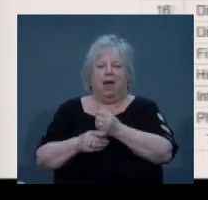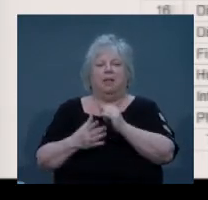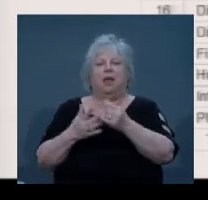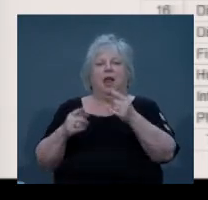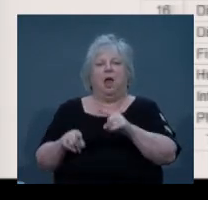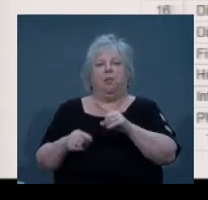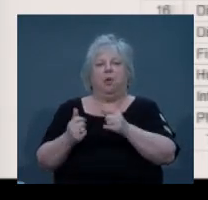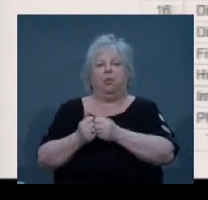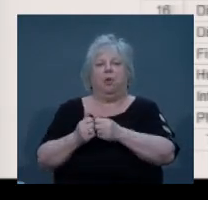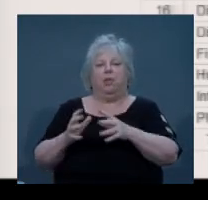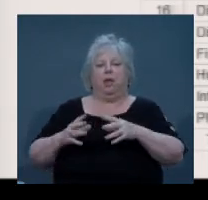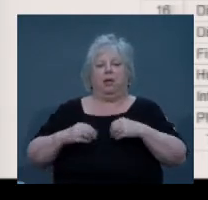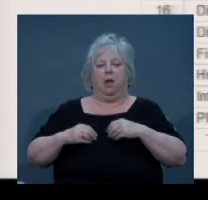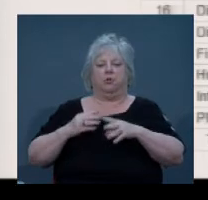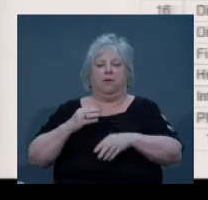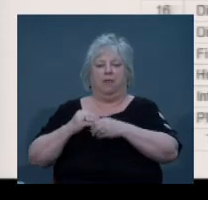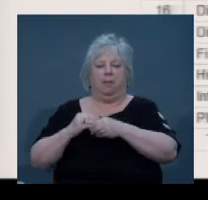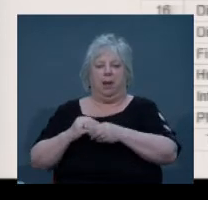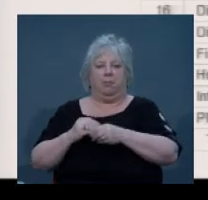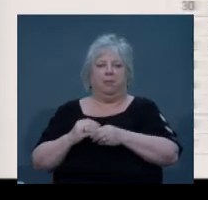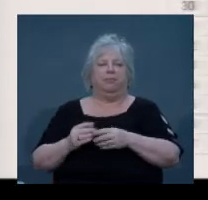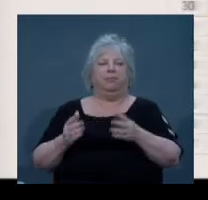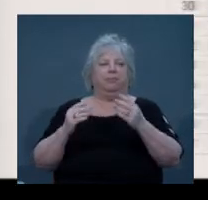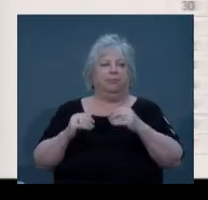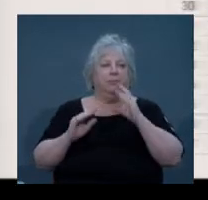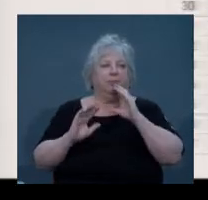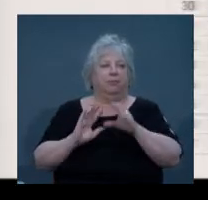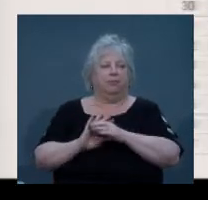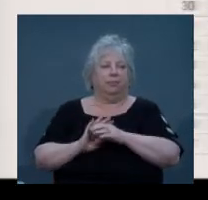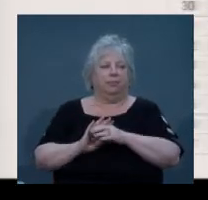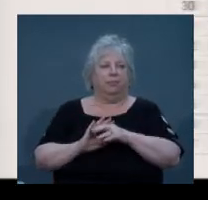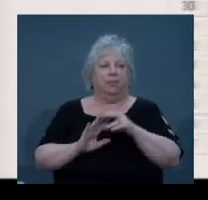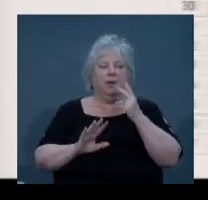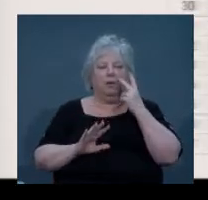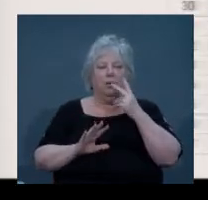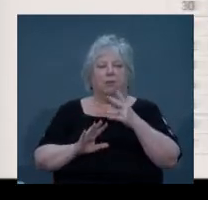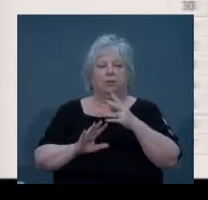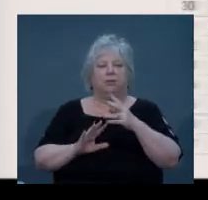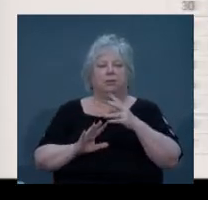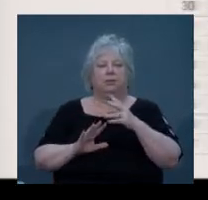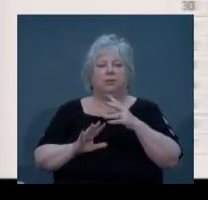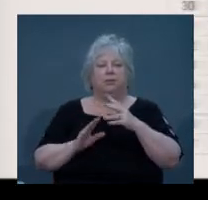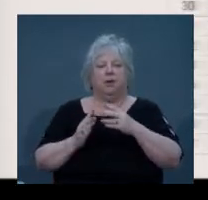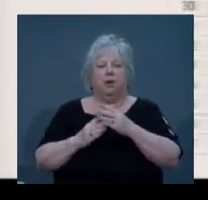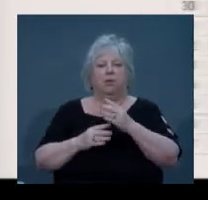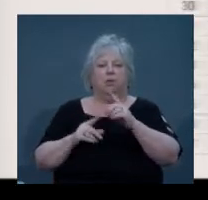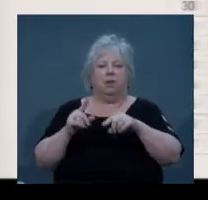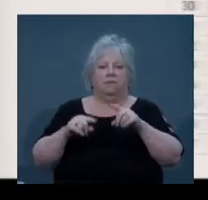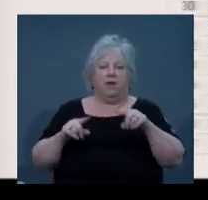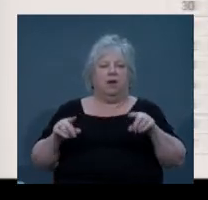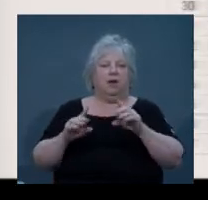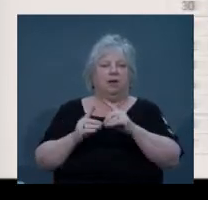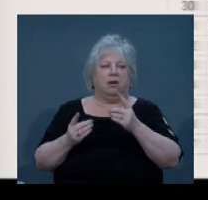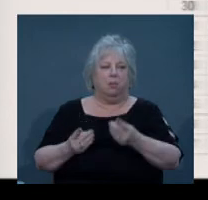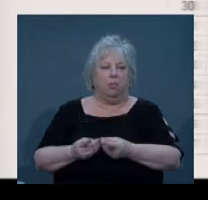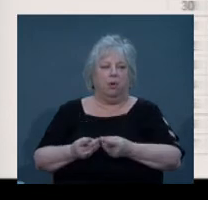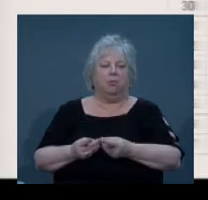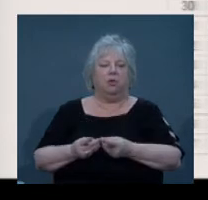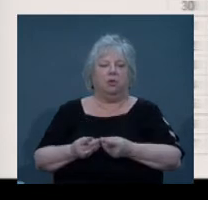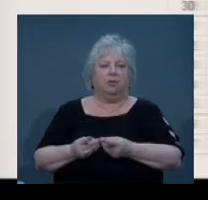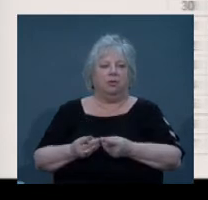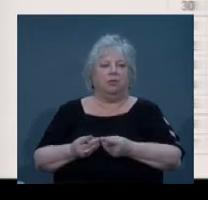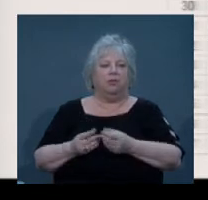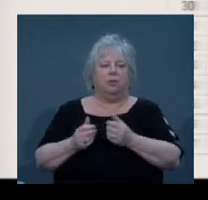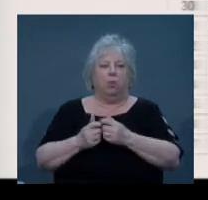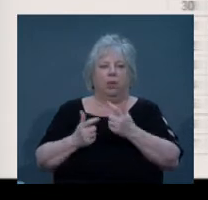amendment. And then on the next slide, you see the remaining through the various departments, with